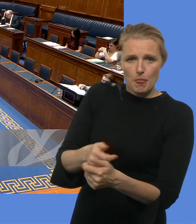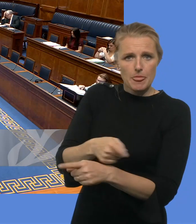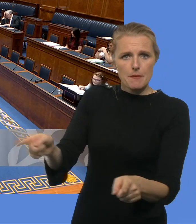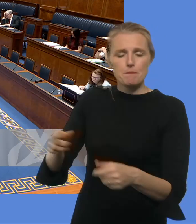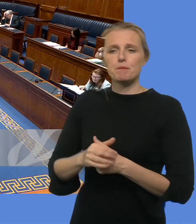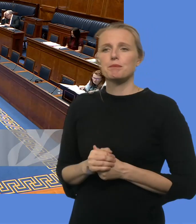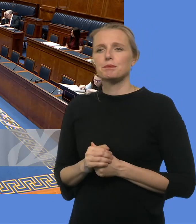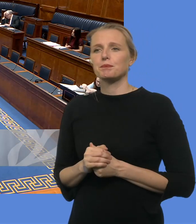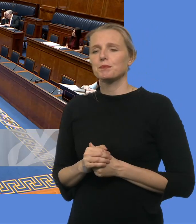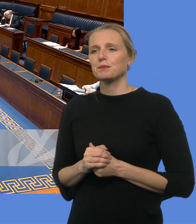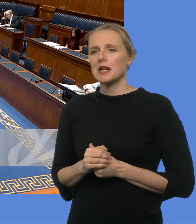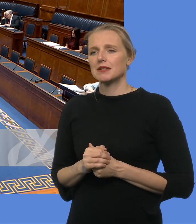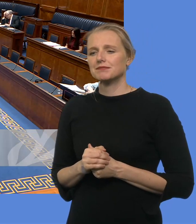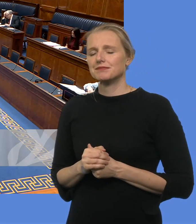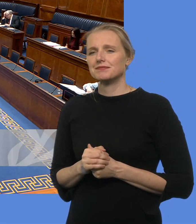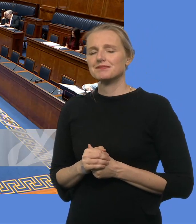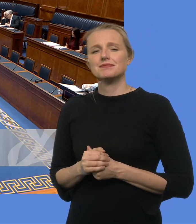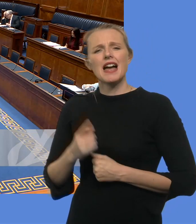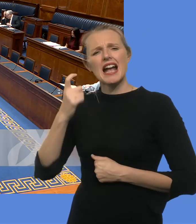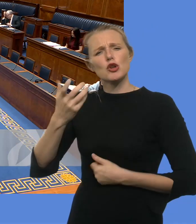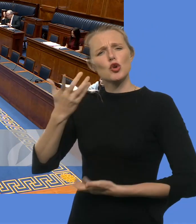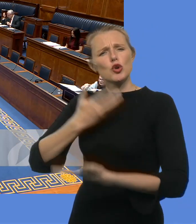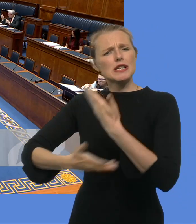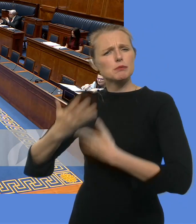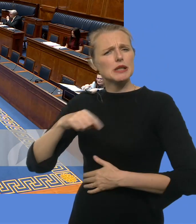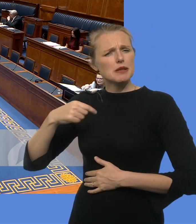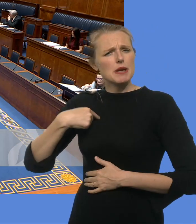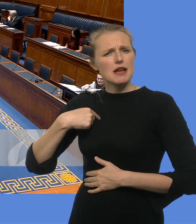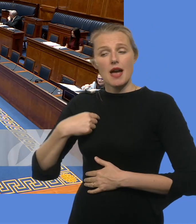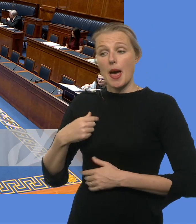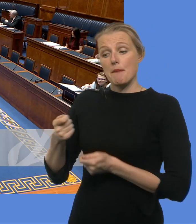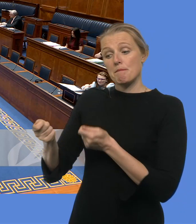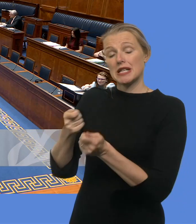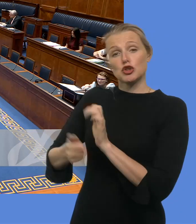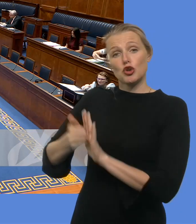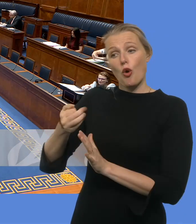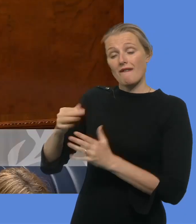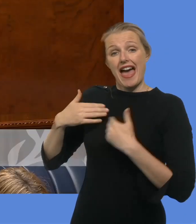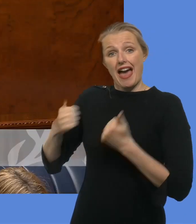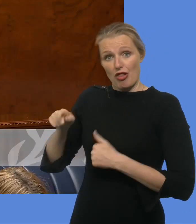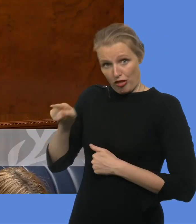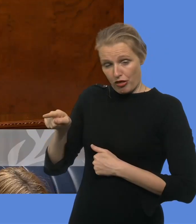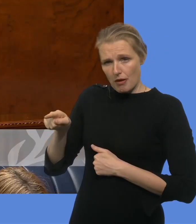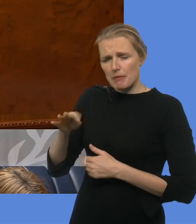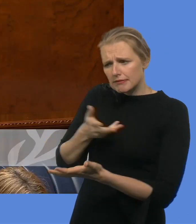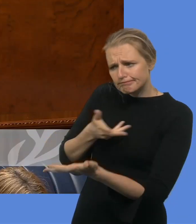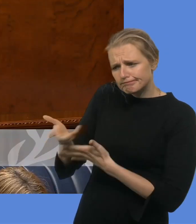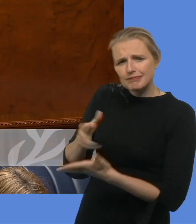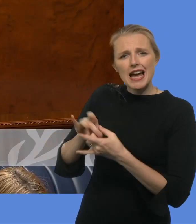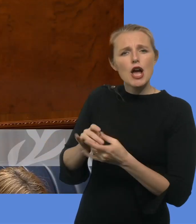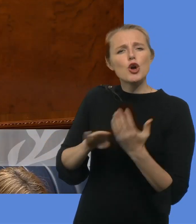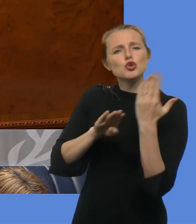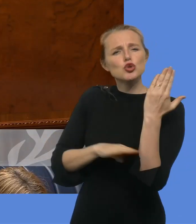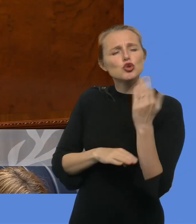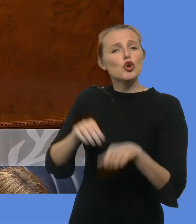Principal Deputy Speaker, could the Minister outline what engagements she has had with the Minister of Health in respect of junior doctor pay, with strike action looking